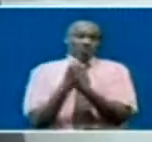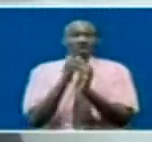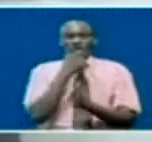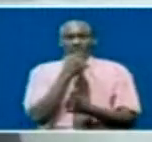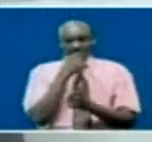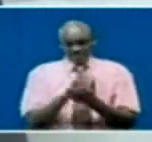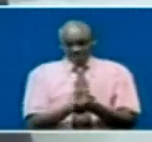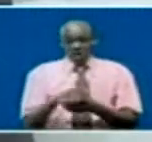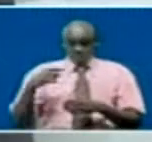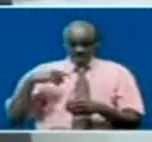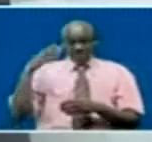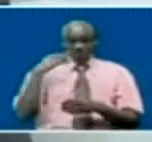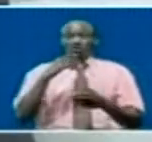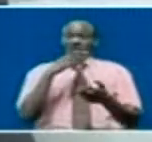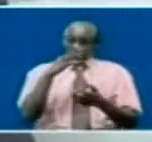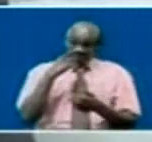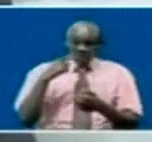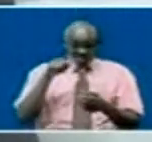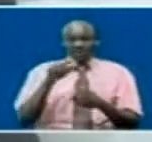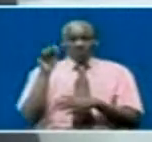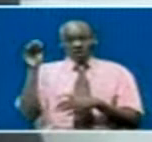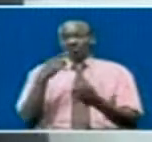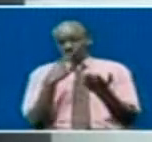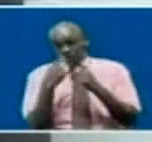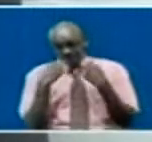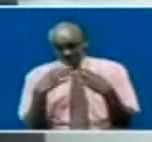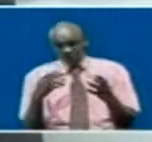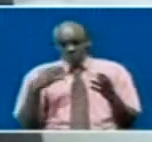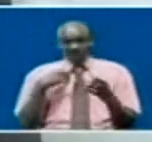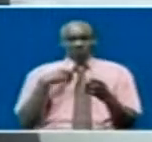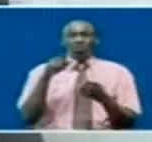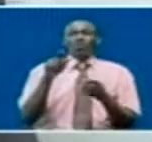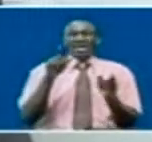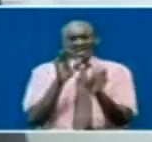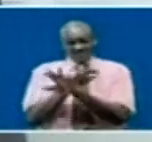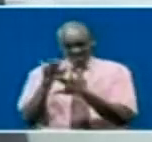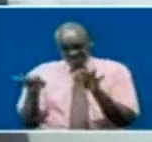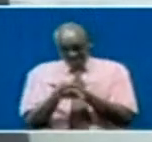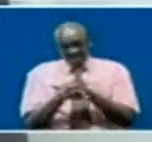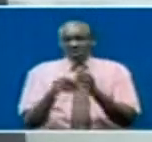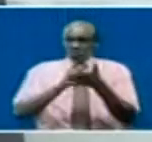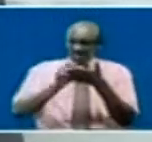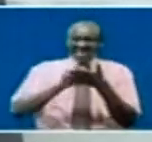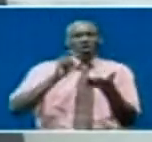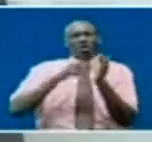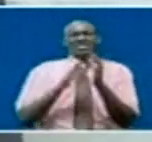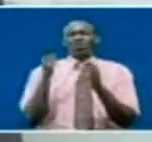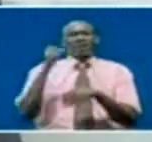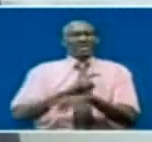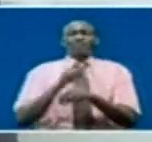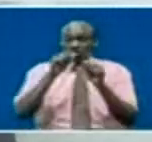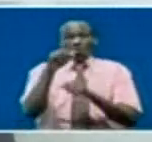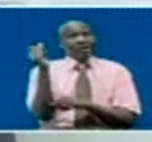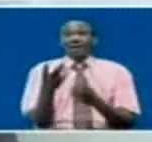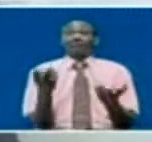We have been speaking. We spoke this morning. We want to fine-tune. Signing a contract does not take one day. It even takes a